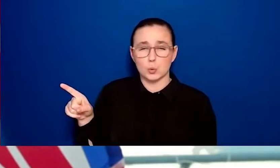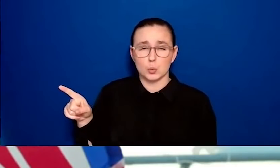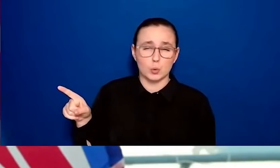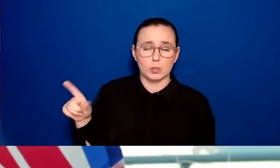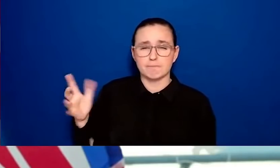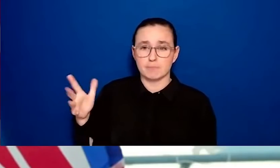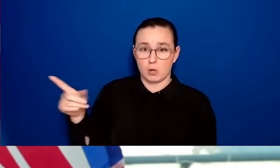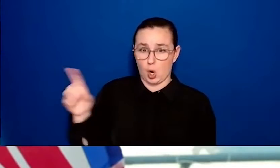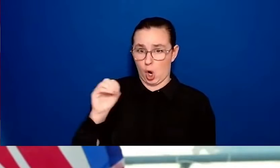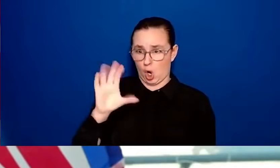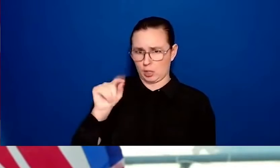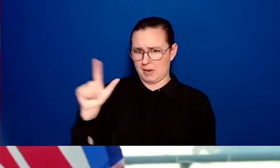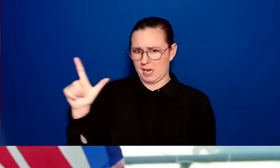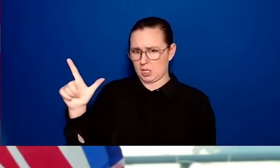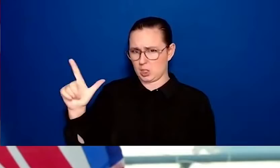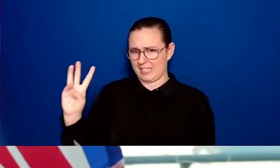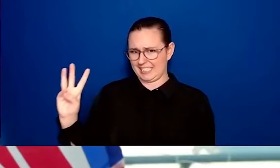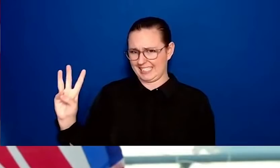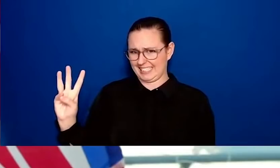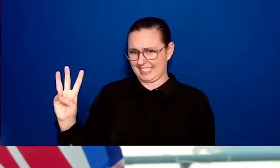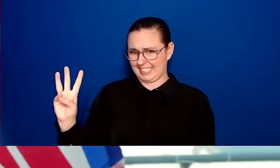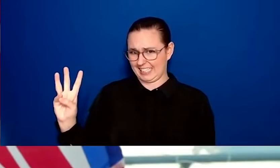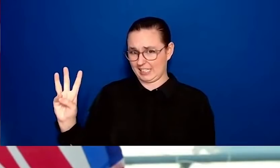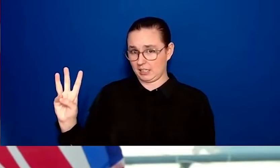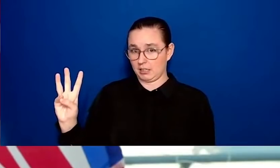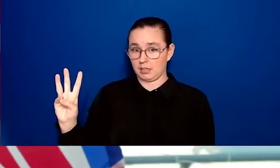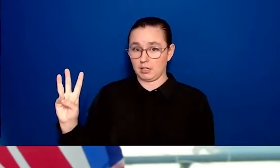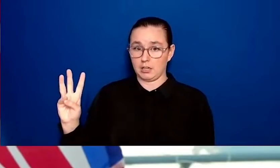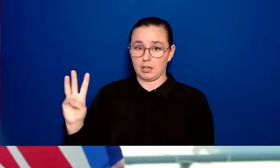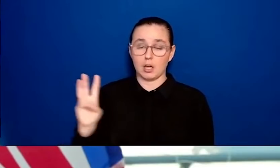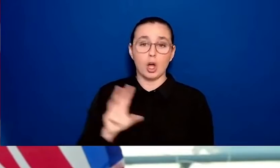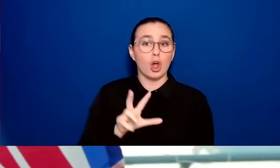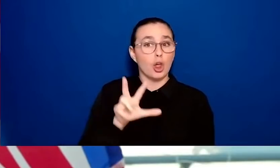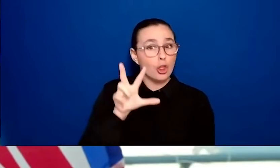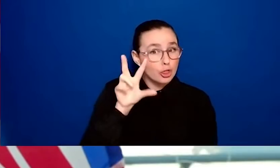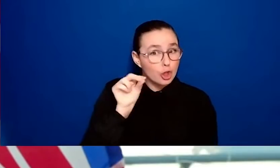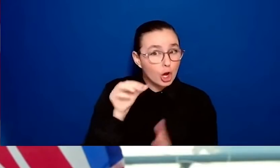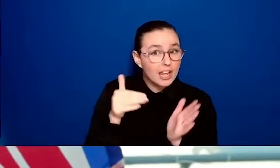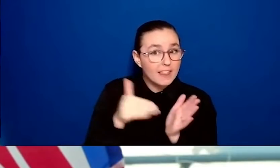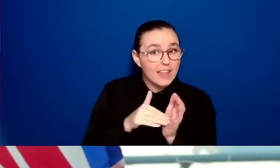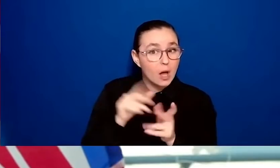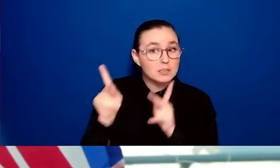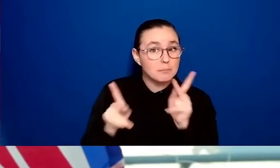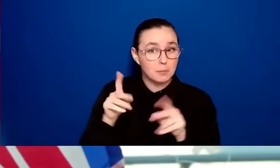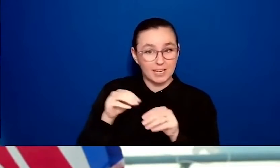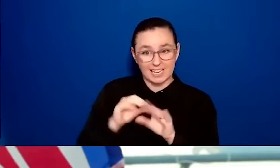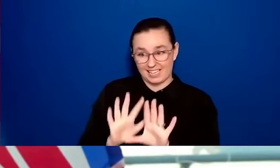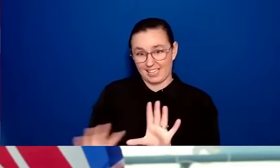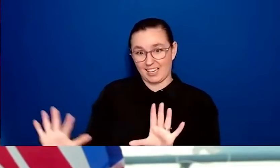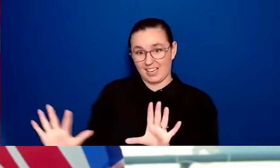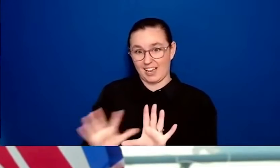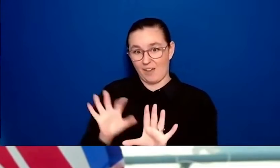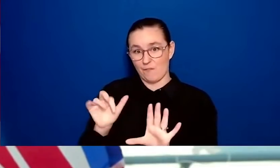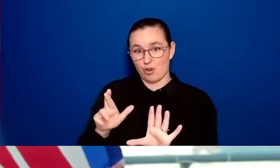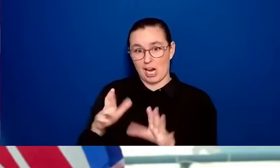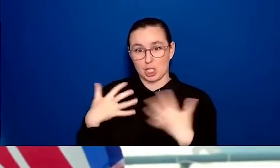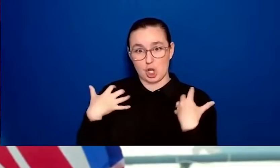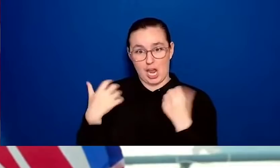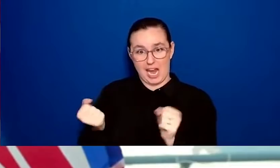30,000 in Fraser Health. Is it around 50,000, 60,000 people overall in the province? No, it's more than that.